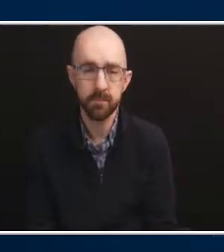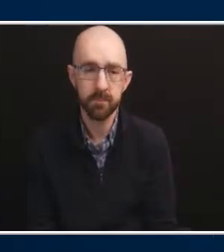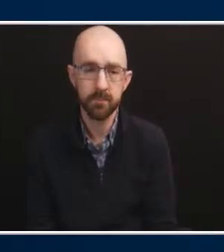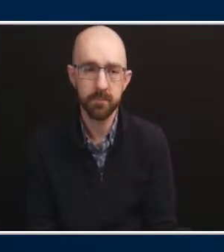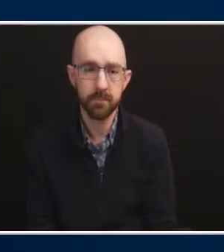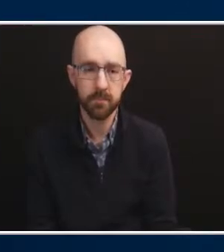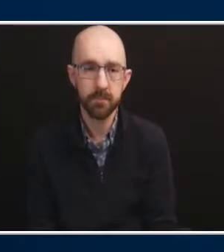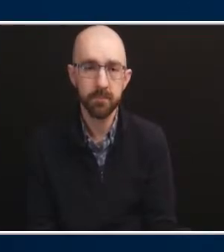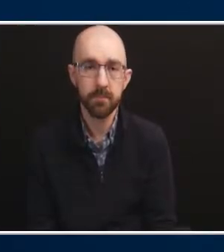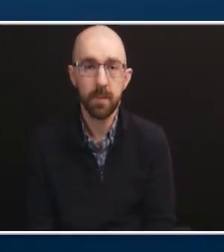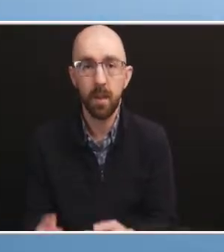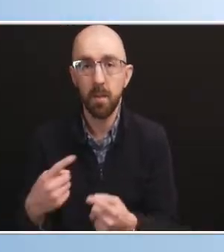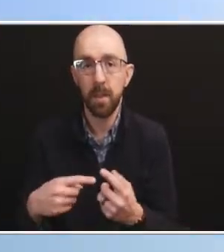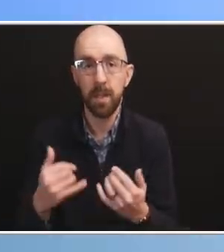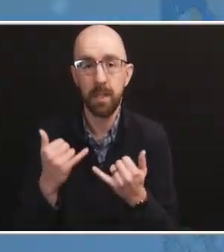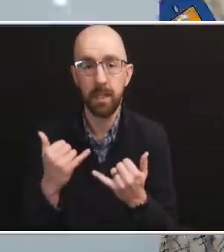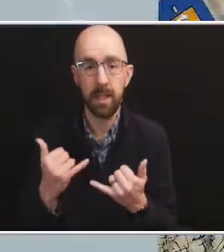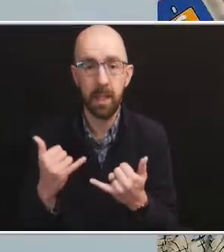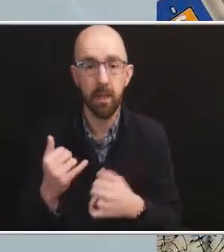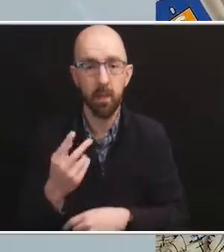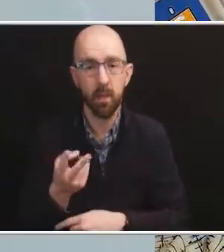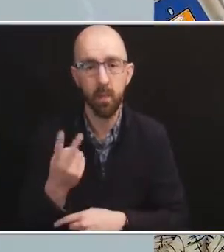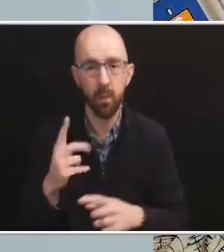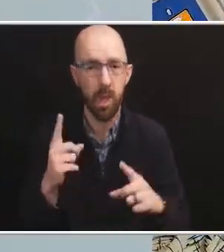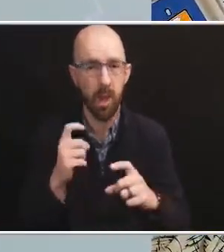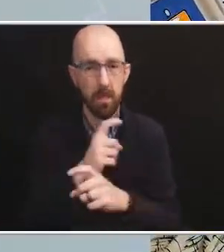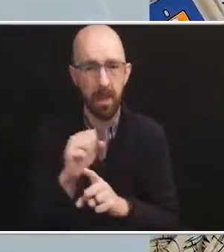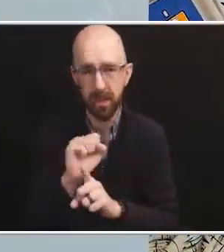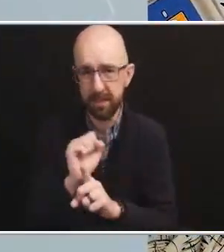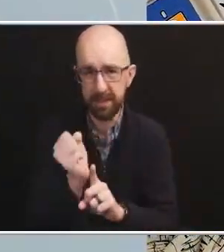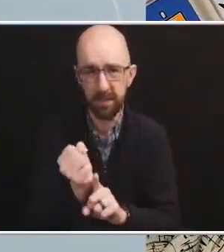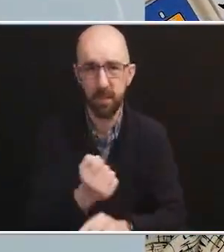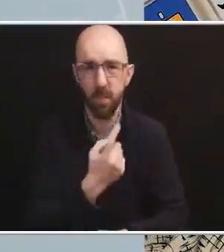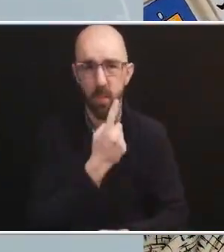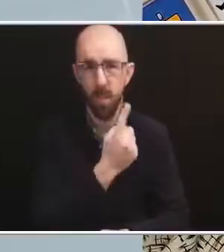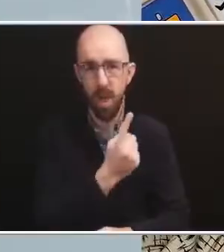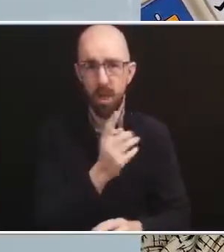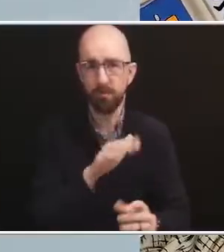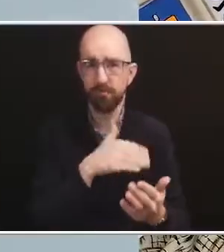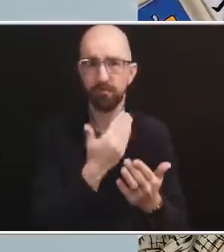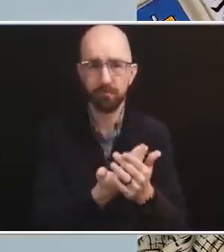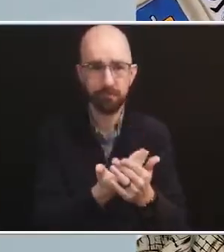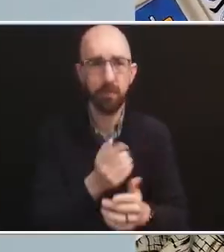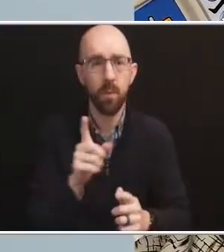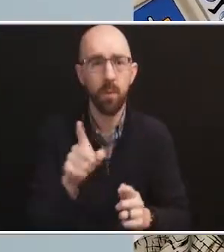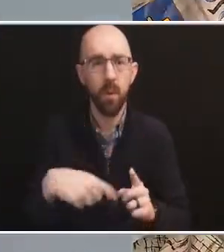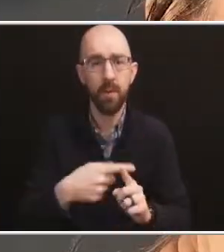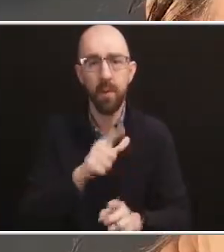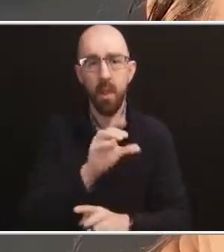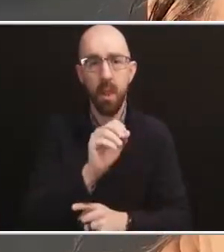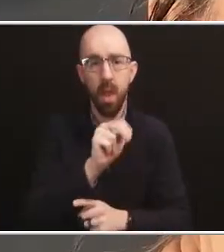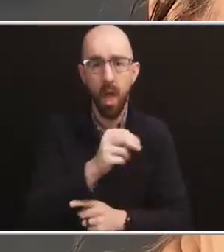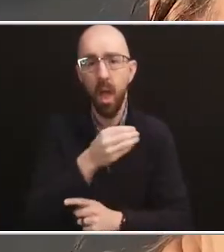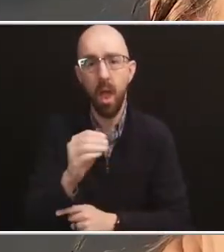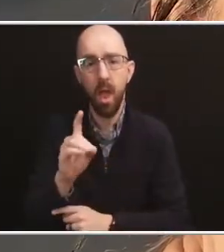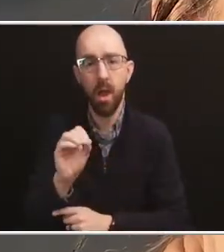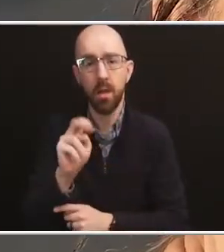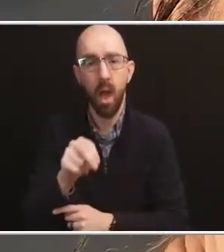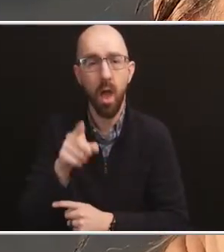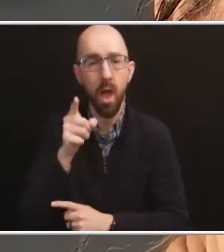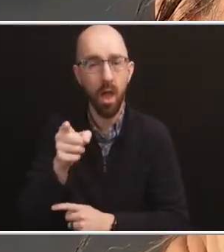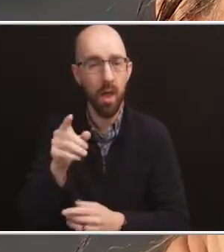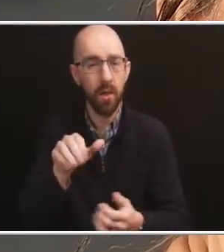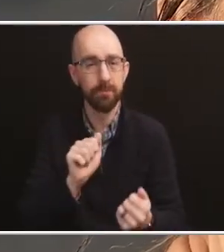Coming up today, two complex conditions, one destination. When Lon and Don Wade faced a failing heart and an incurable